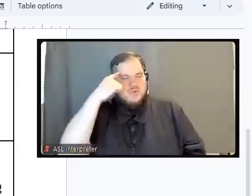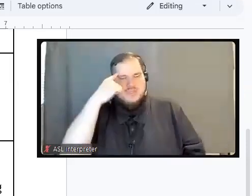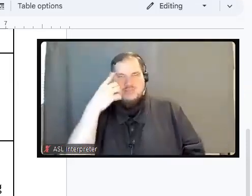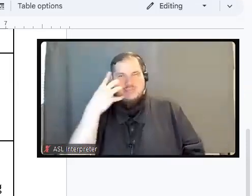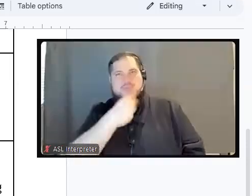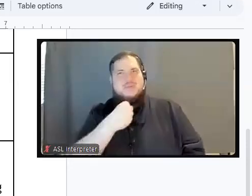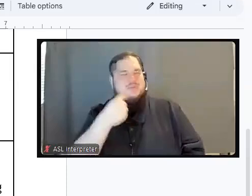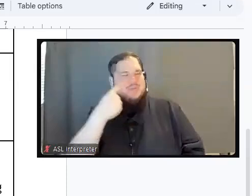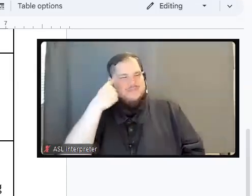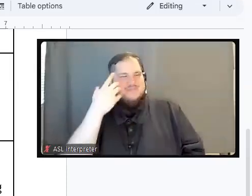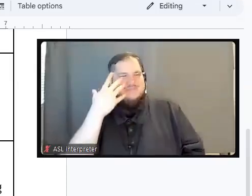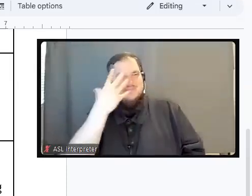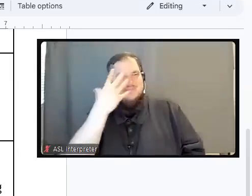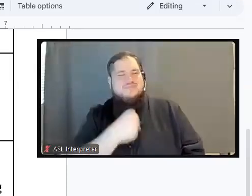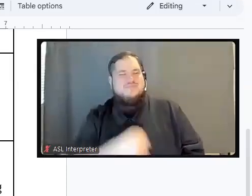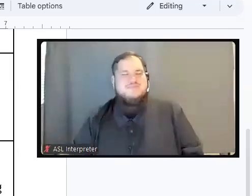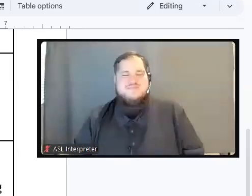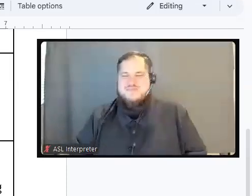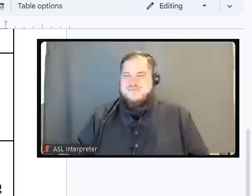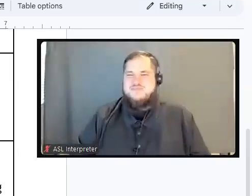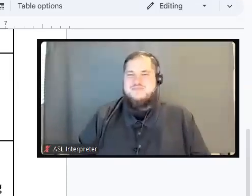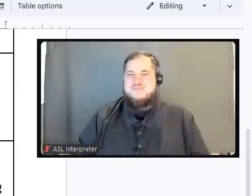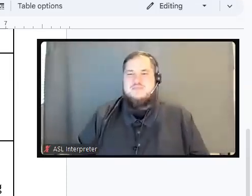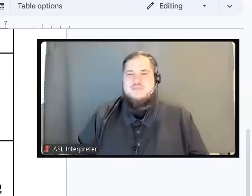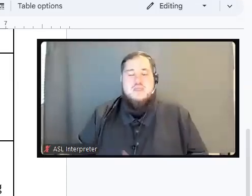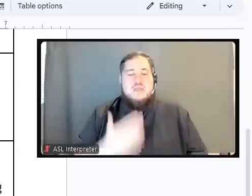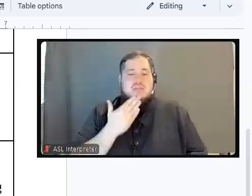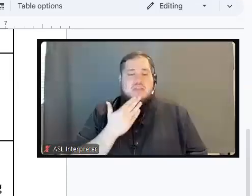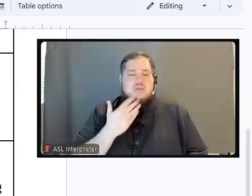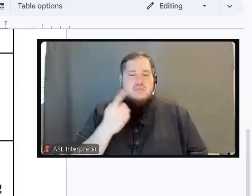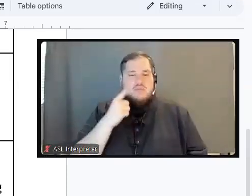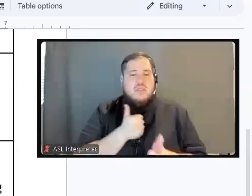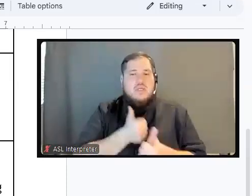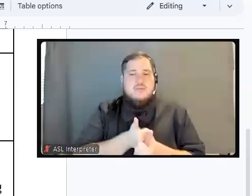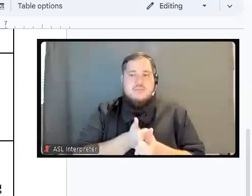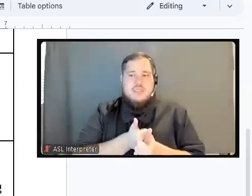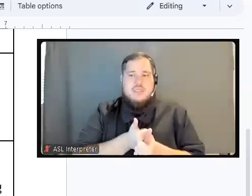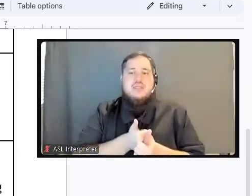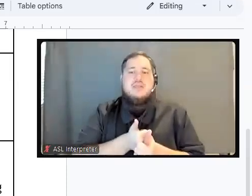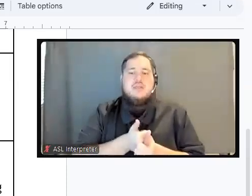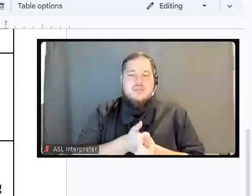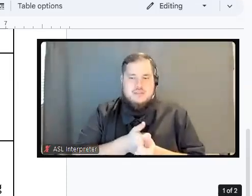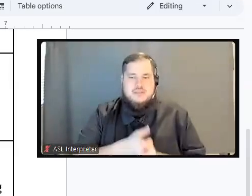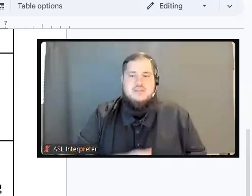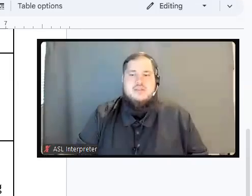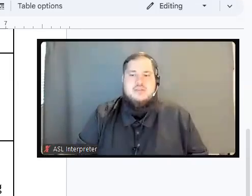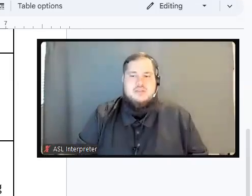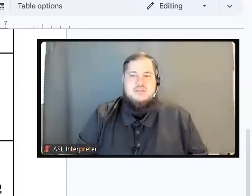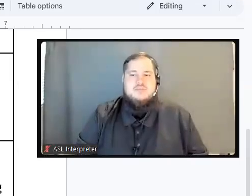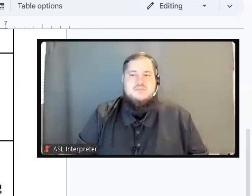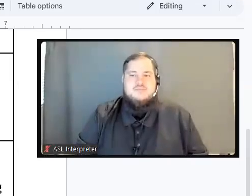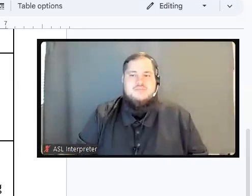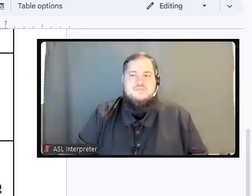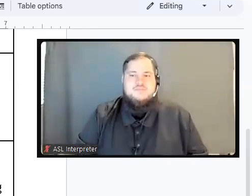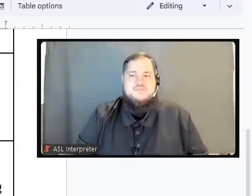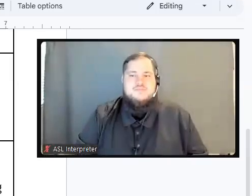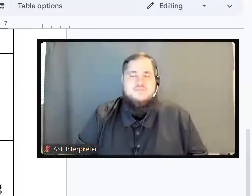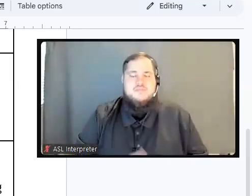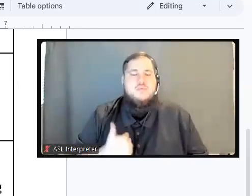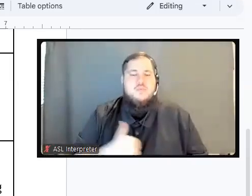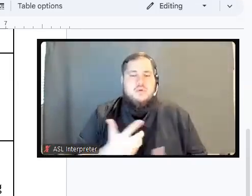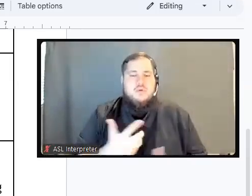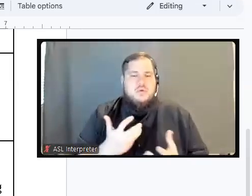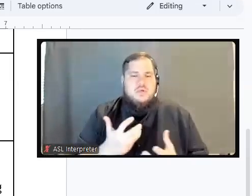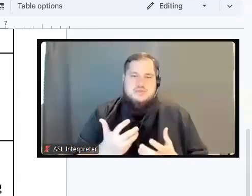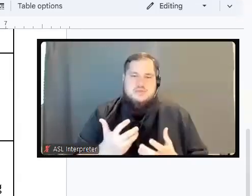thank you. brain. Thank you so much for the update. Thanks for the update from you, Caitlin. We wanted to